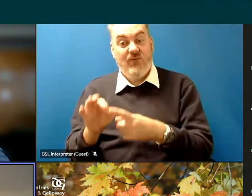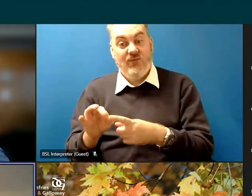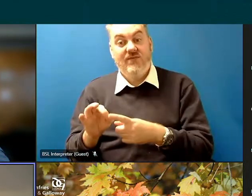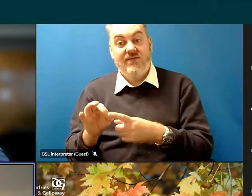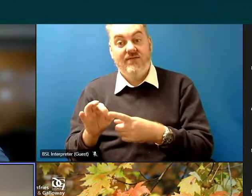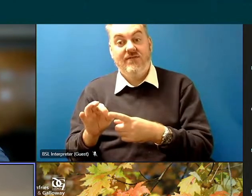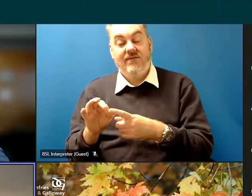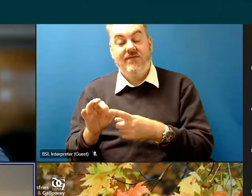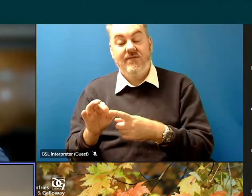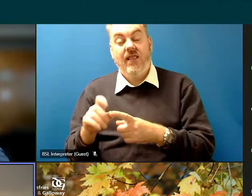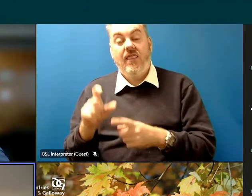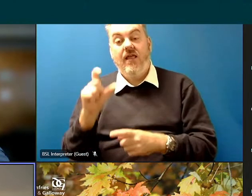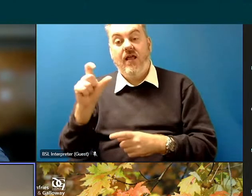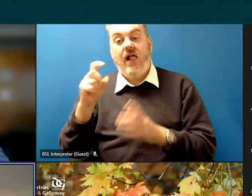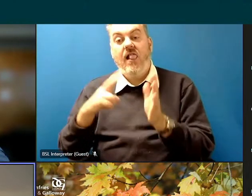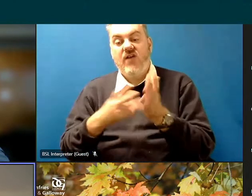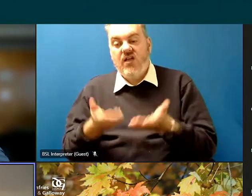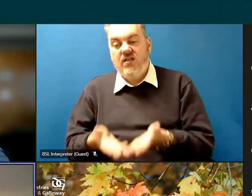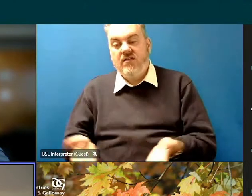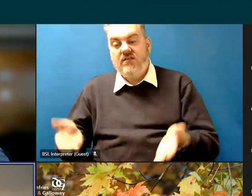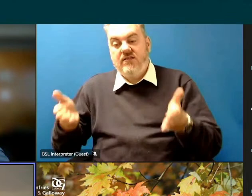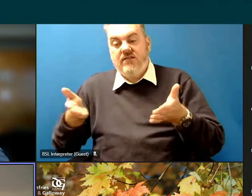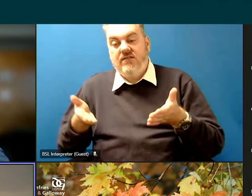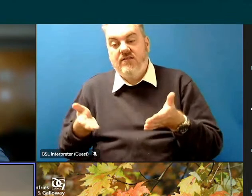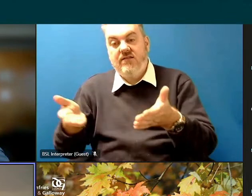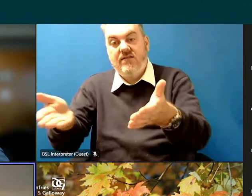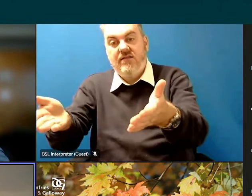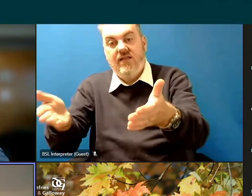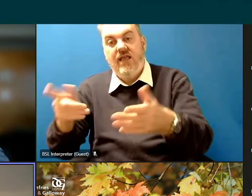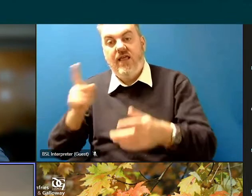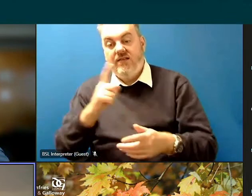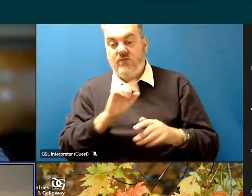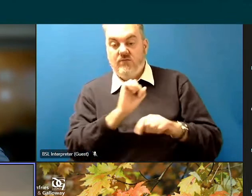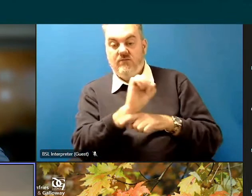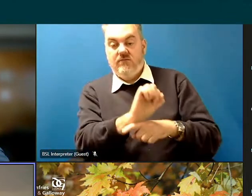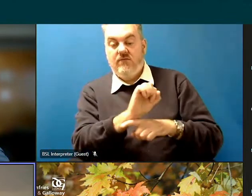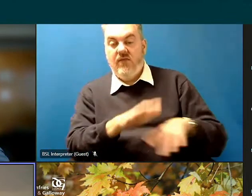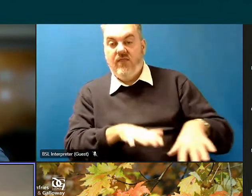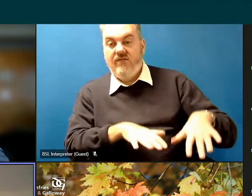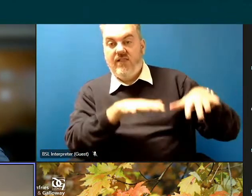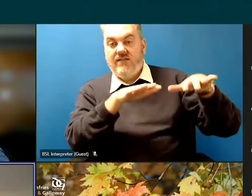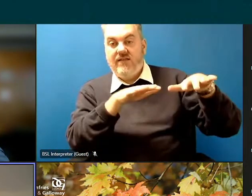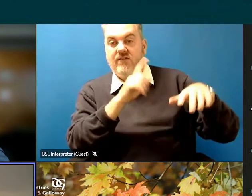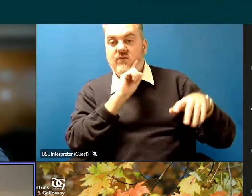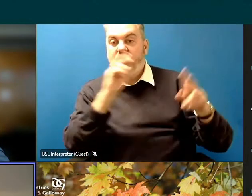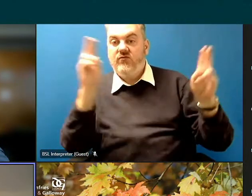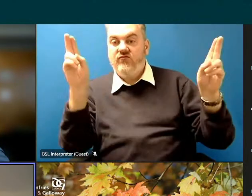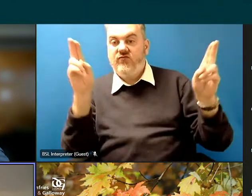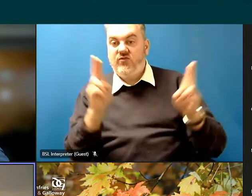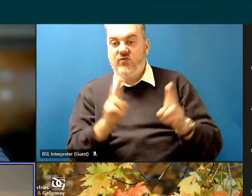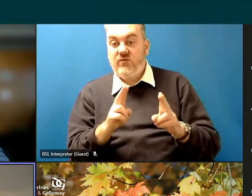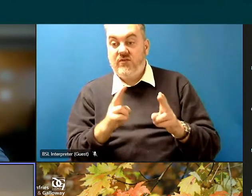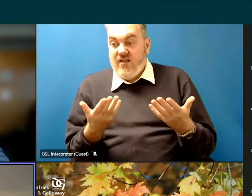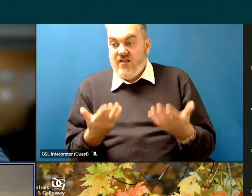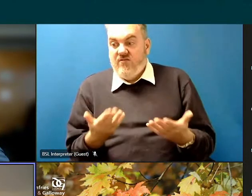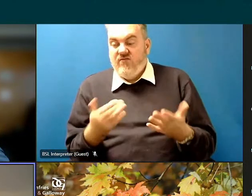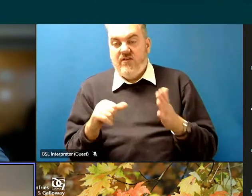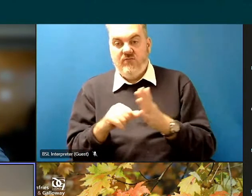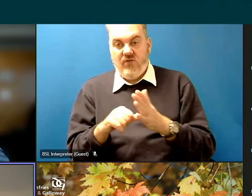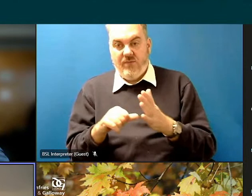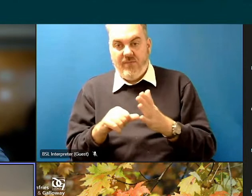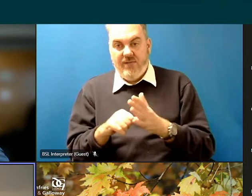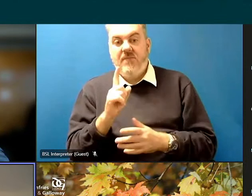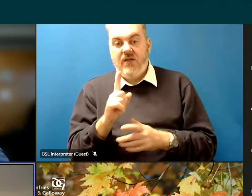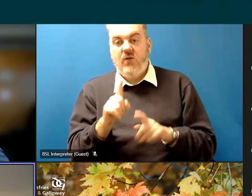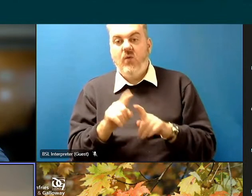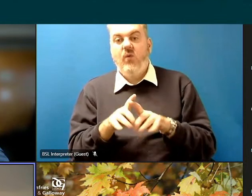the culvert and the issue there around the flooding is intended to both alleviate the current issues but also